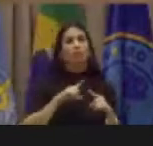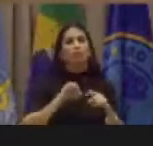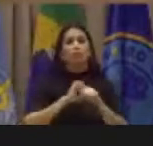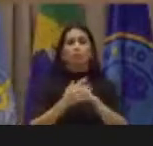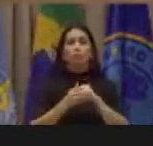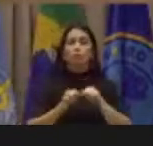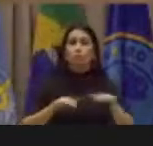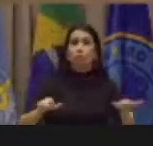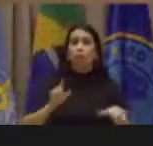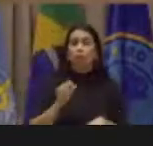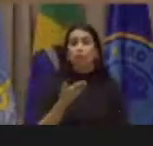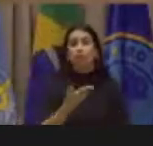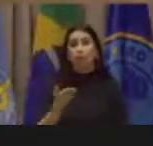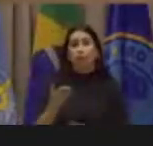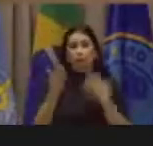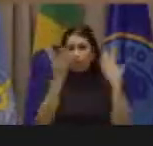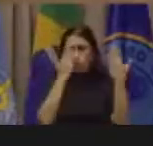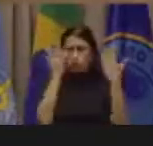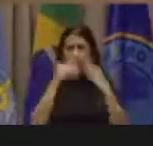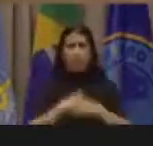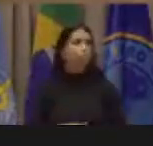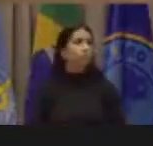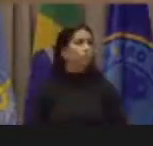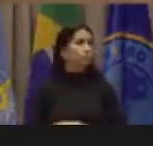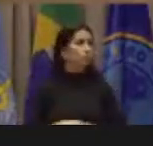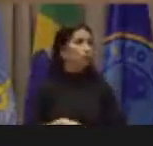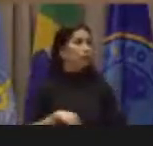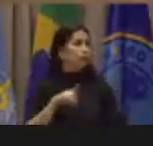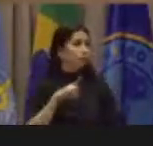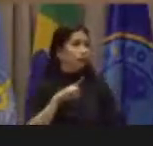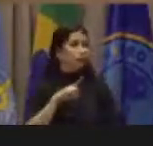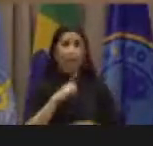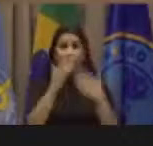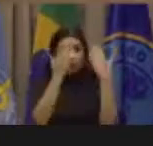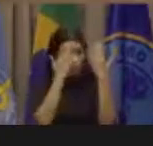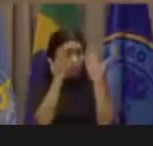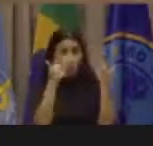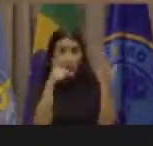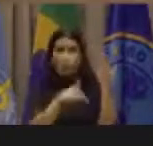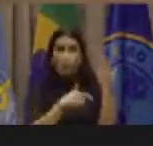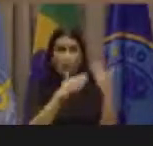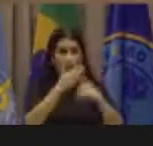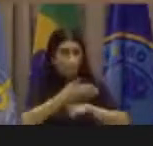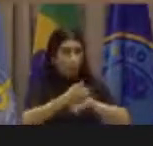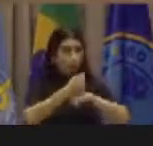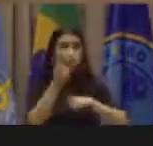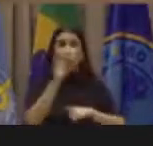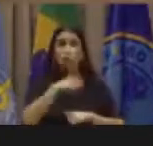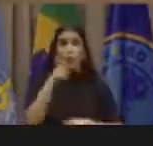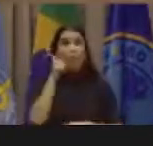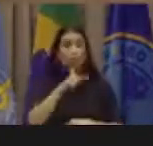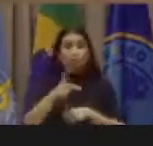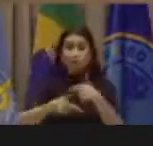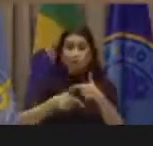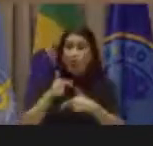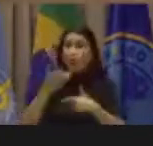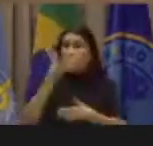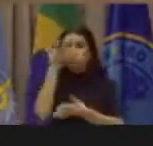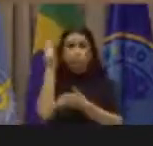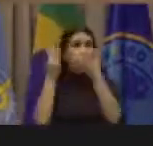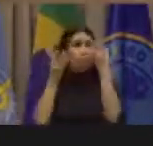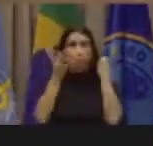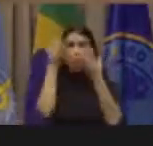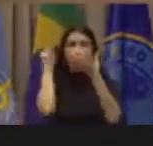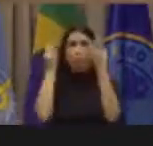complaint, post-COVID, this lady that was complaining, she was a psychologist, so she was losing her memory, but